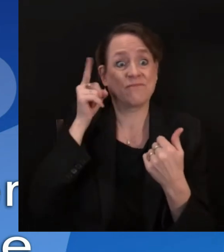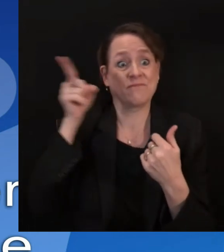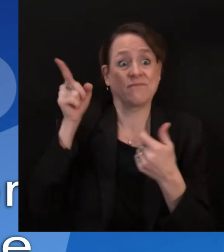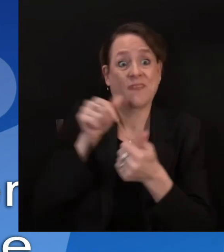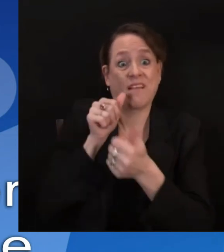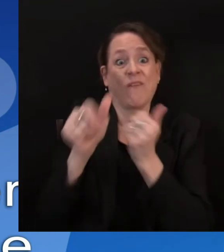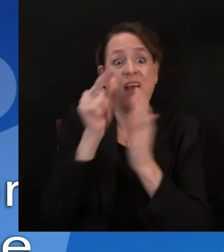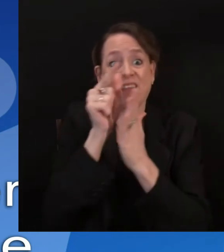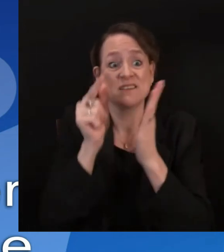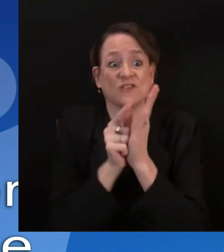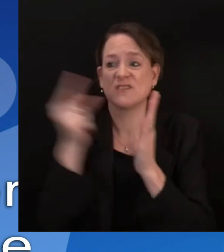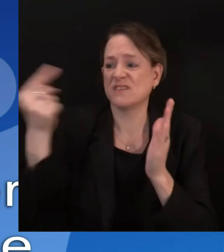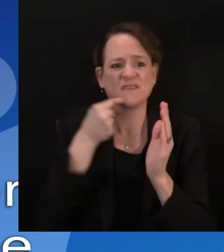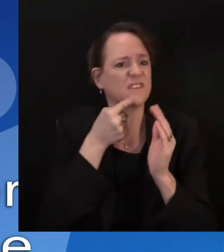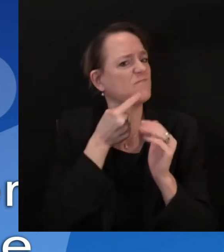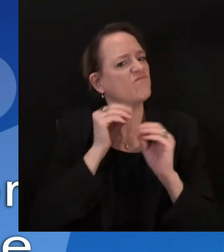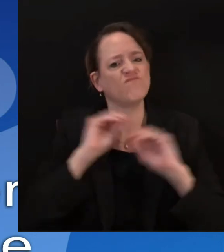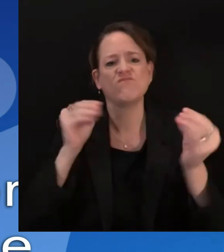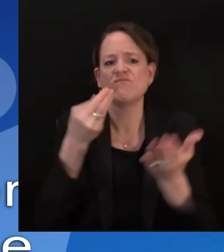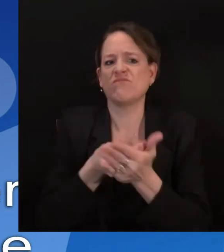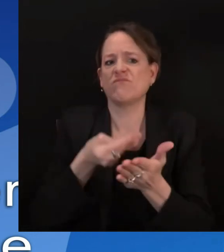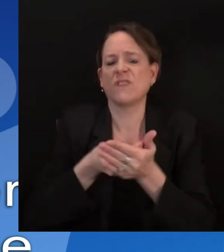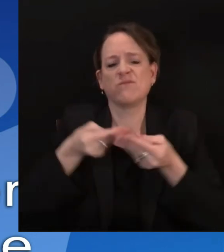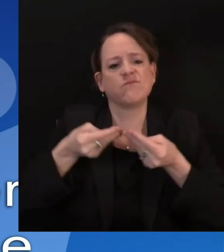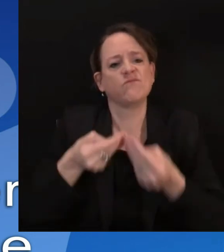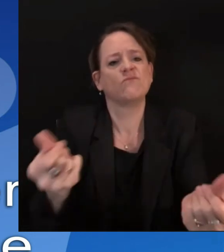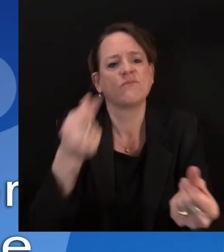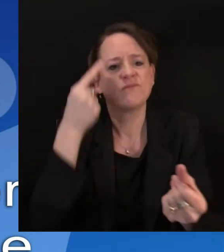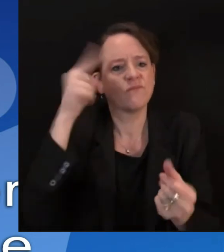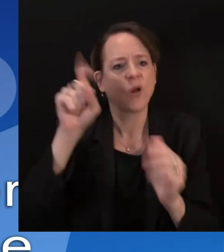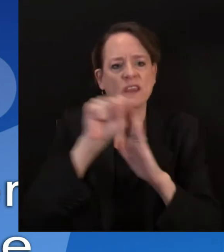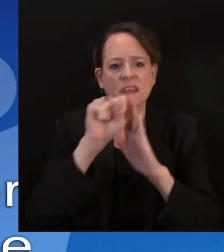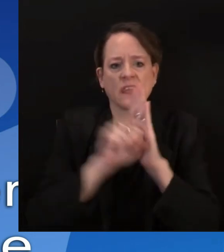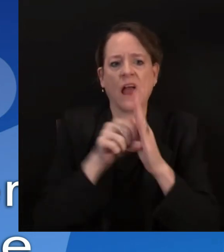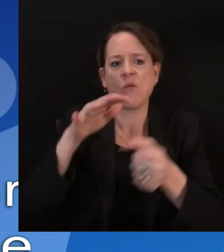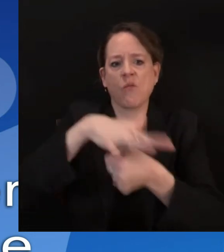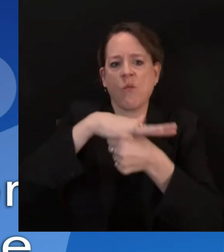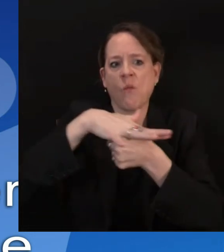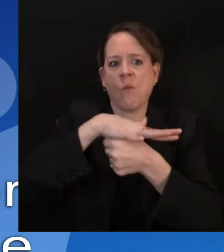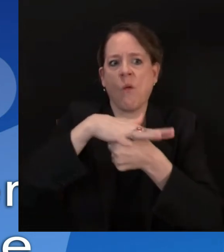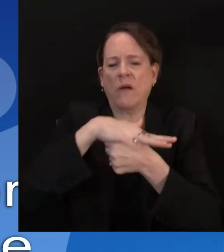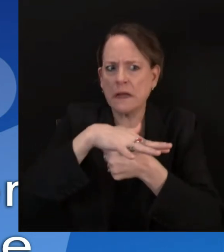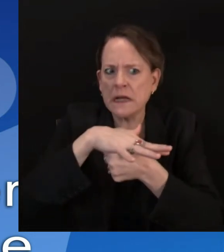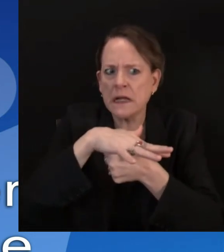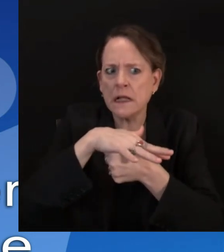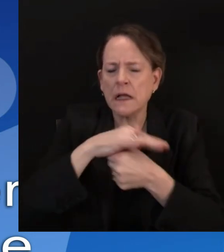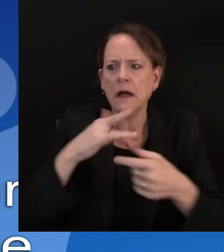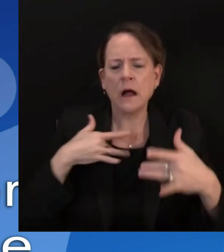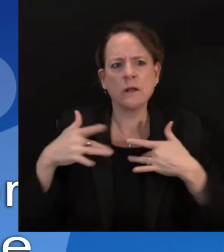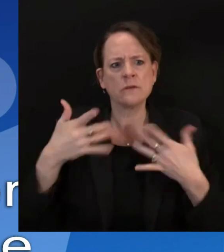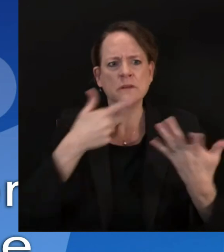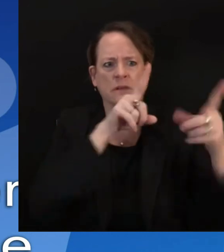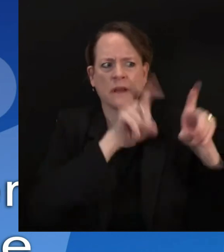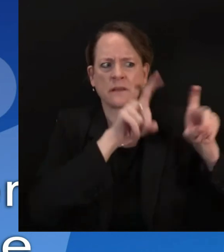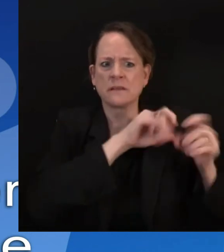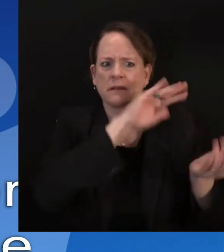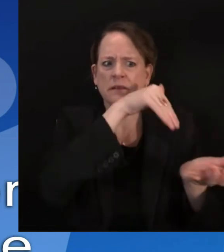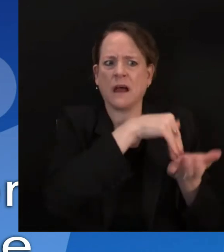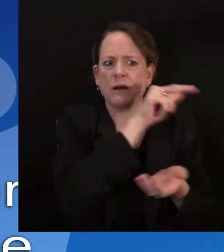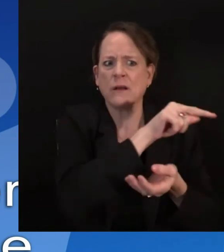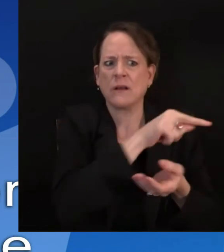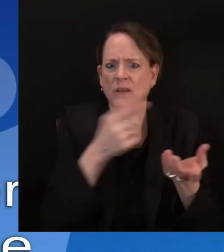was passed last night, was wondering how long those would last, or if there's funding to continue them beyond the start of the